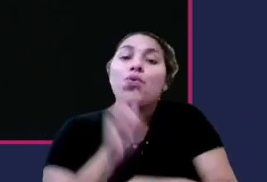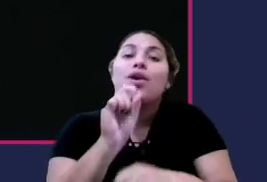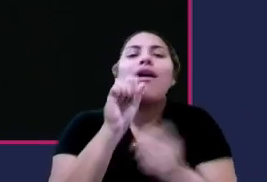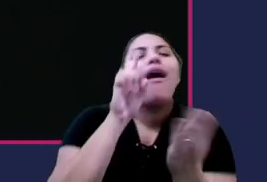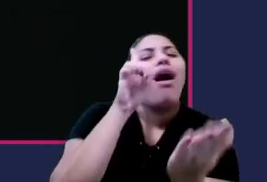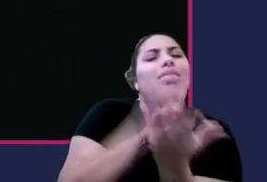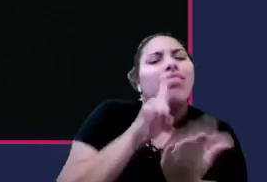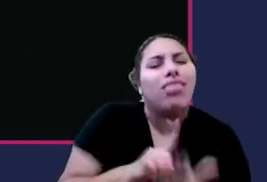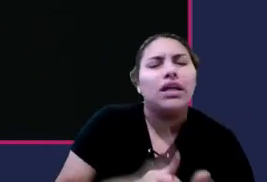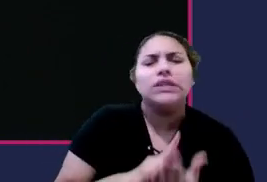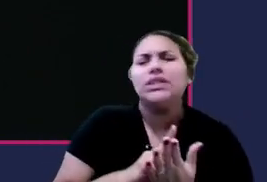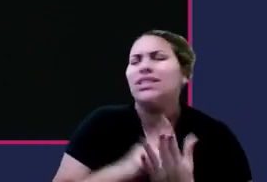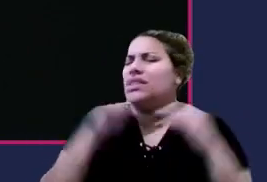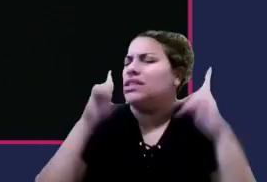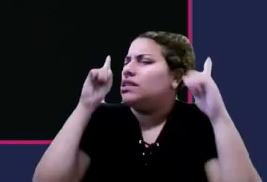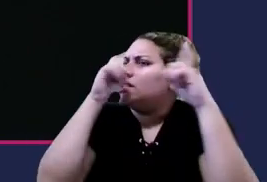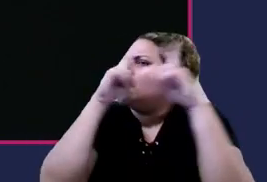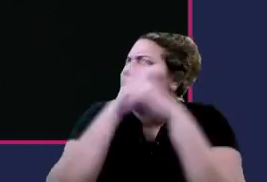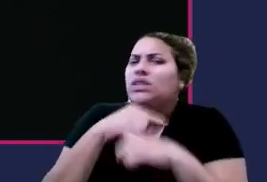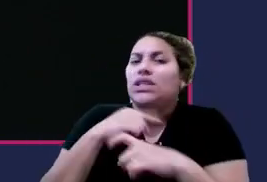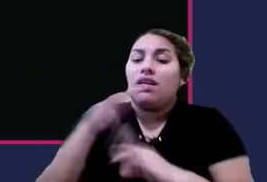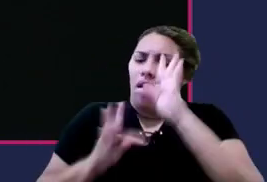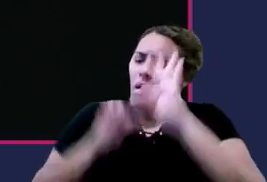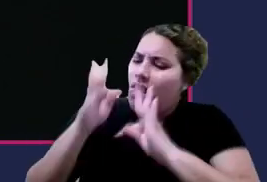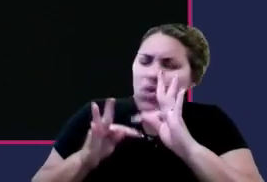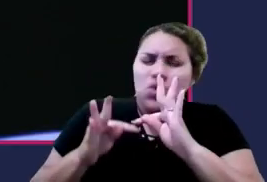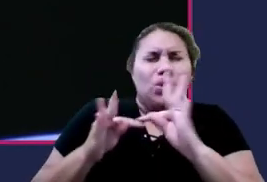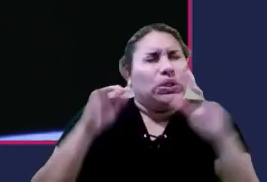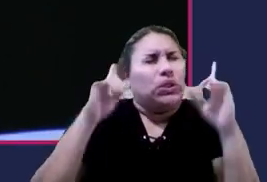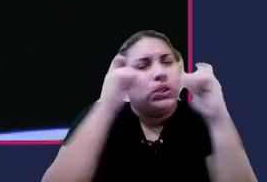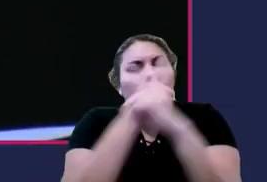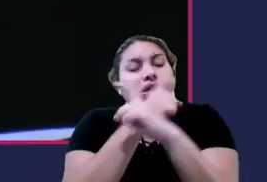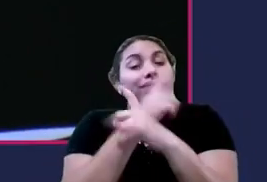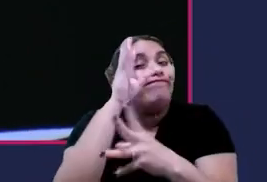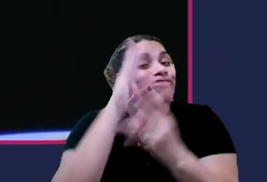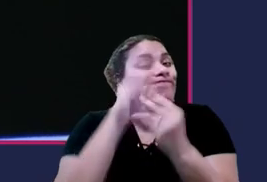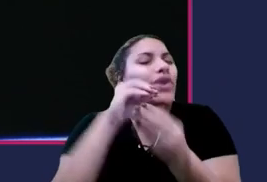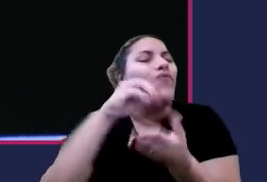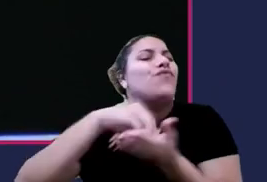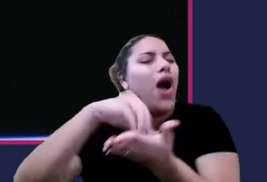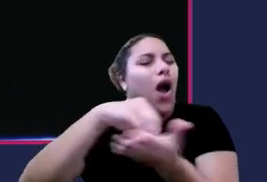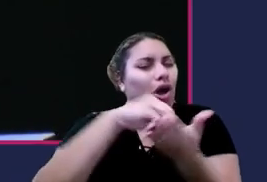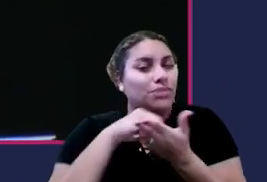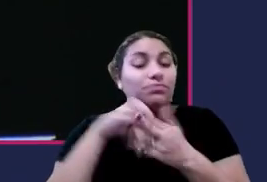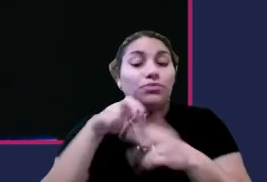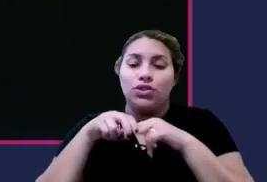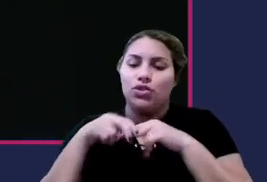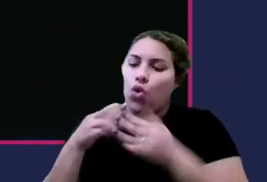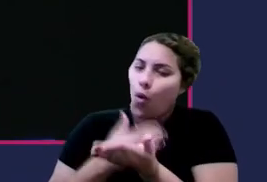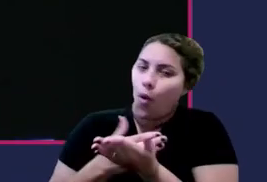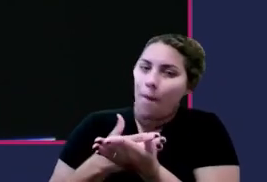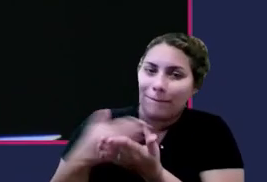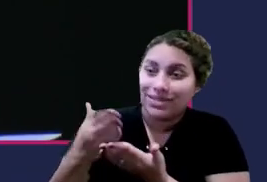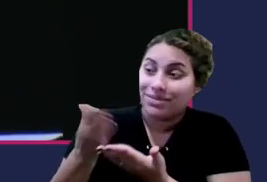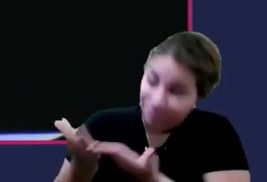we still have important bottlenecks. I'd like to start our conversation with Congresswoman Rosângela